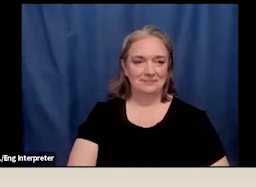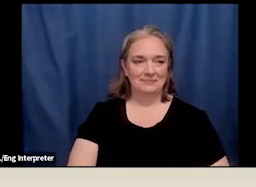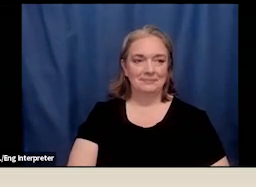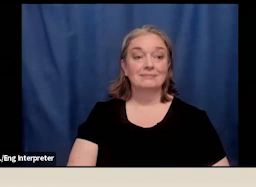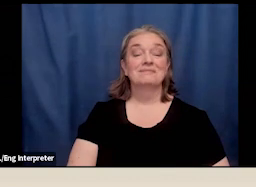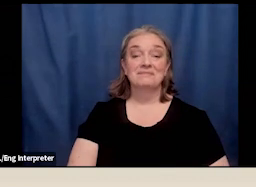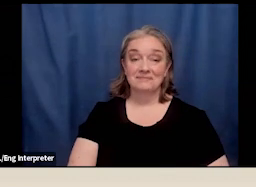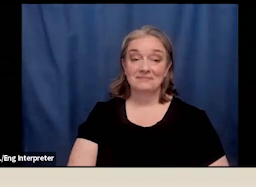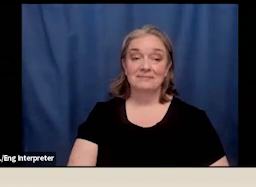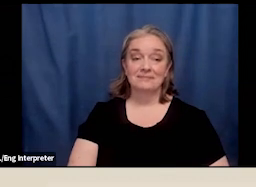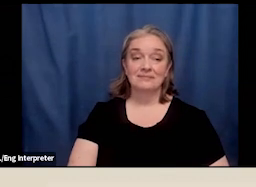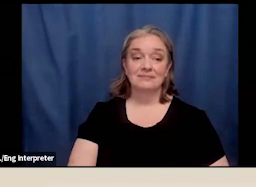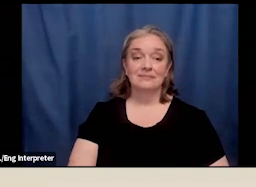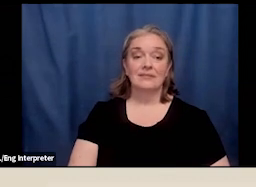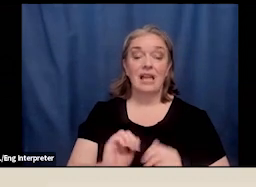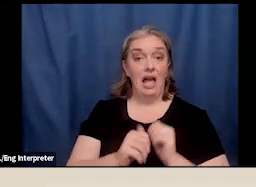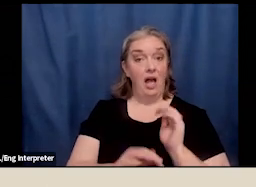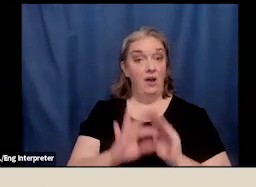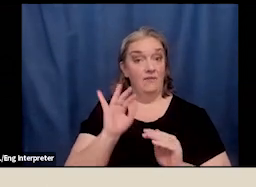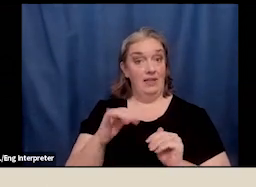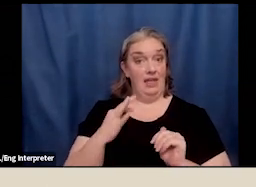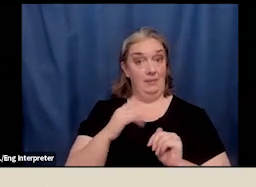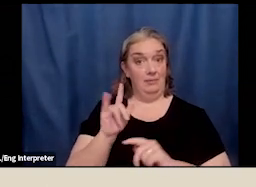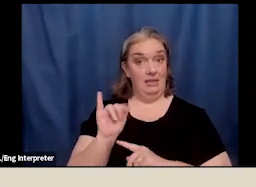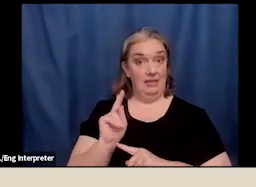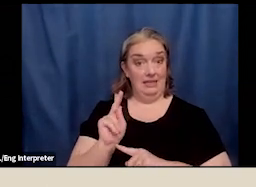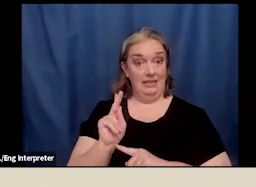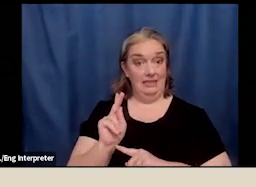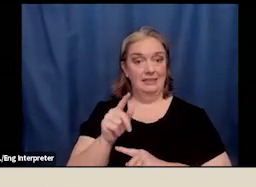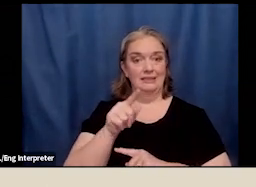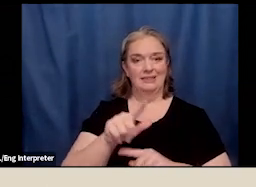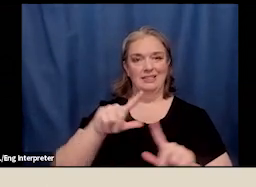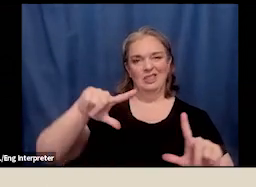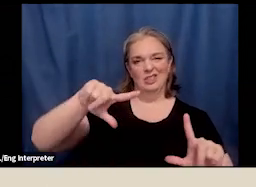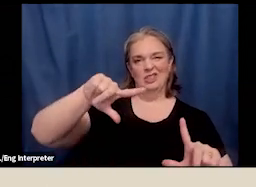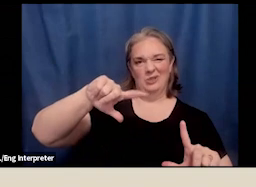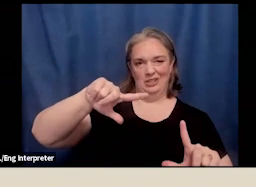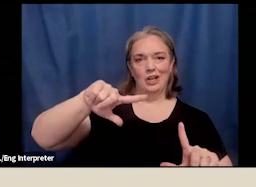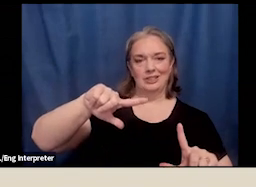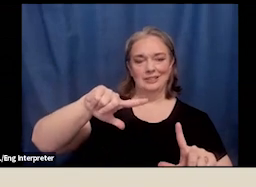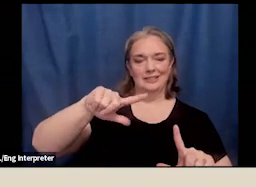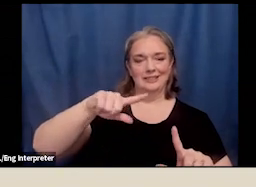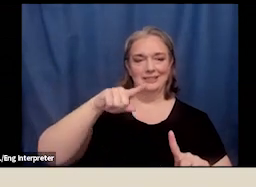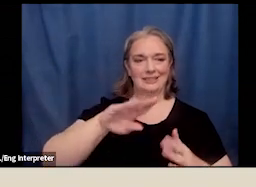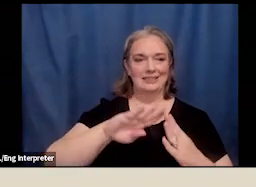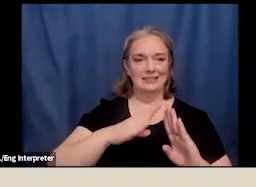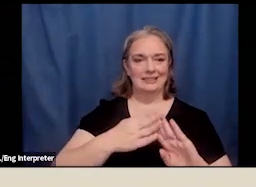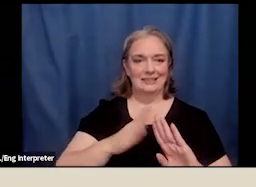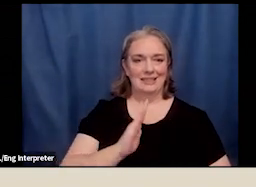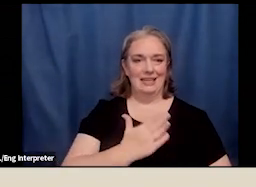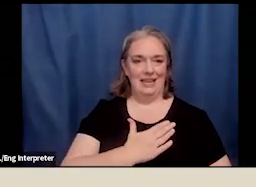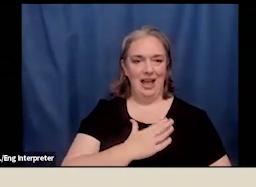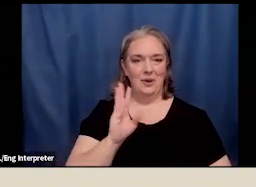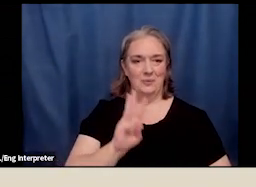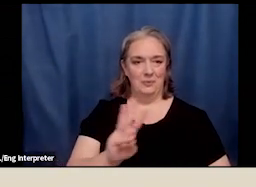Okay, so how do you get to that application link? So here is a screenshot of the City of Boise Department of